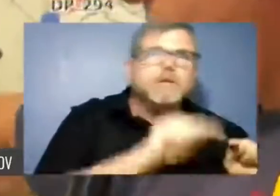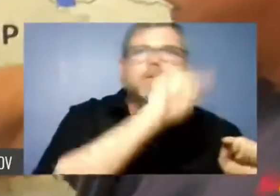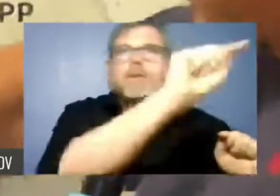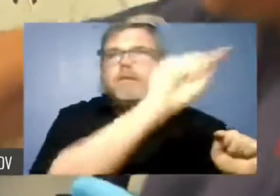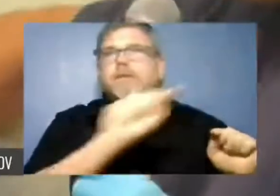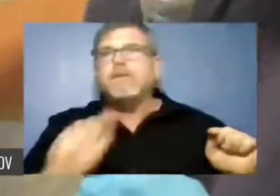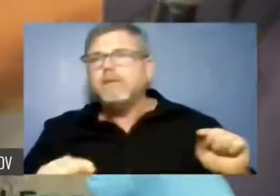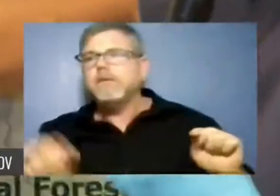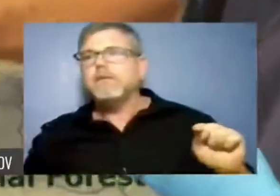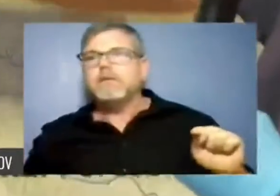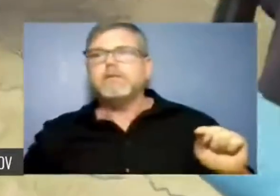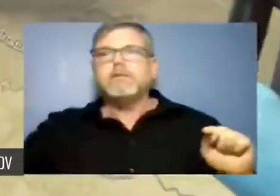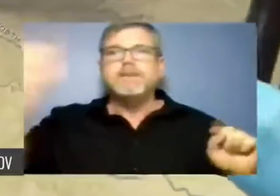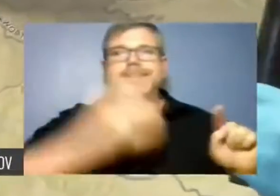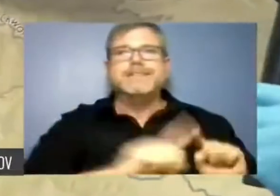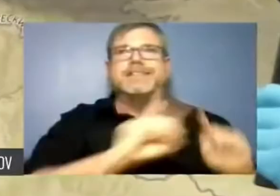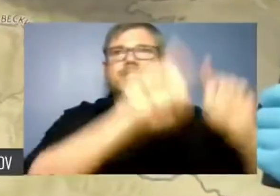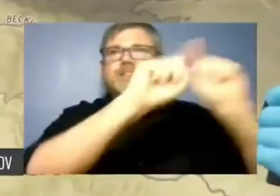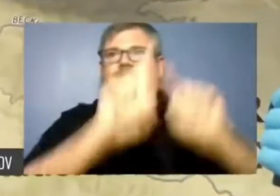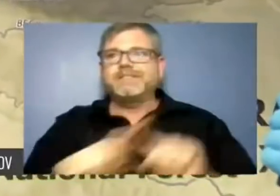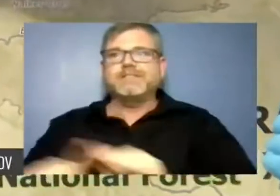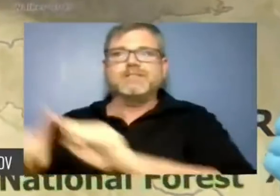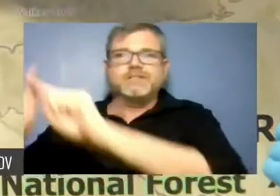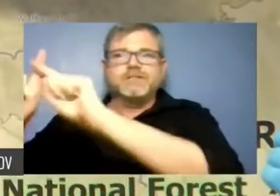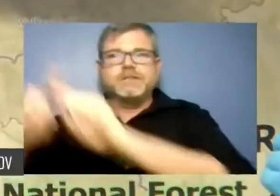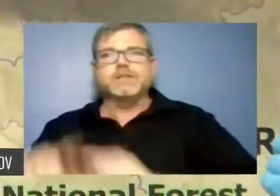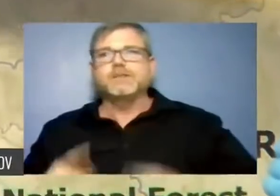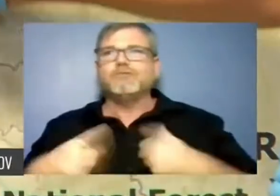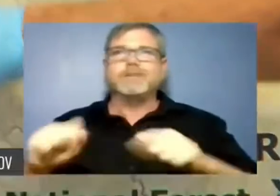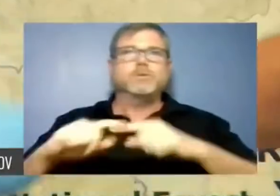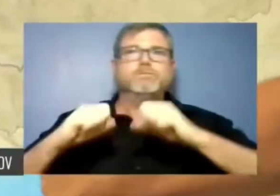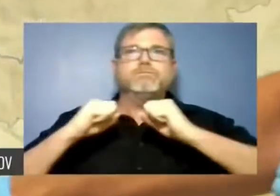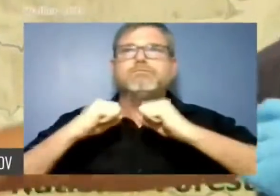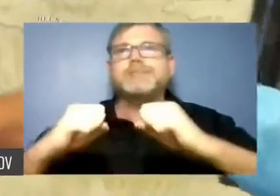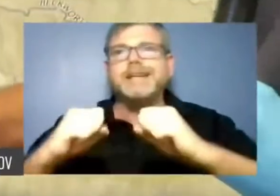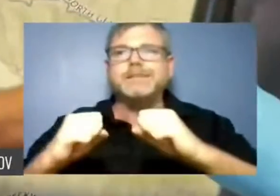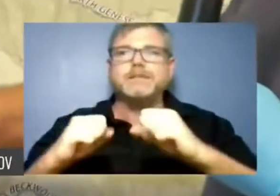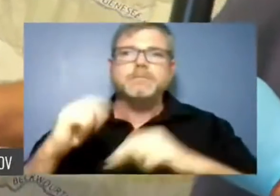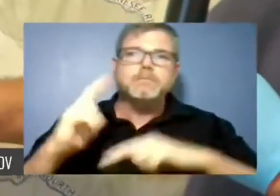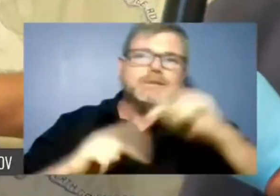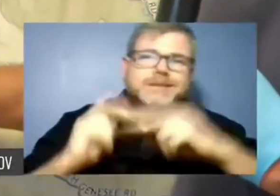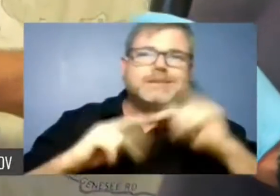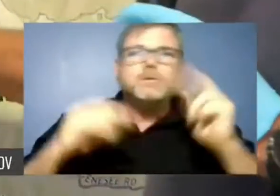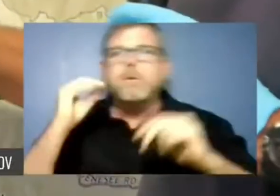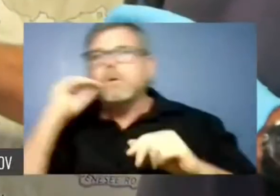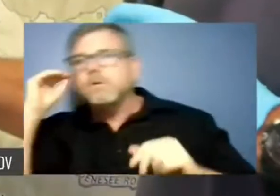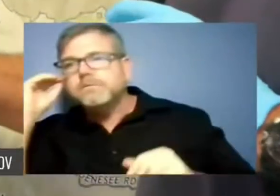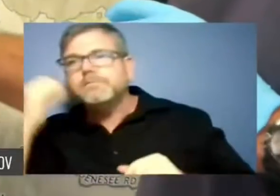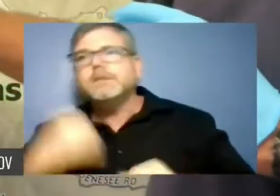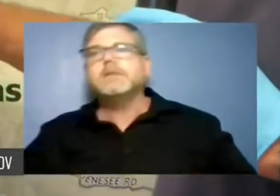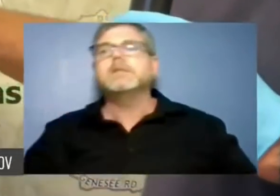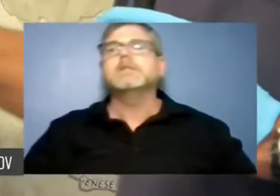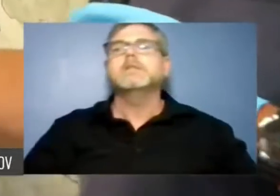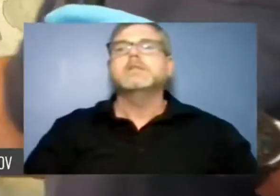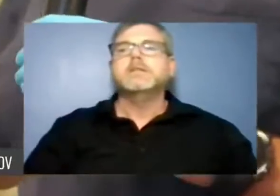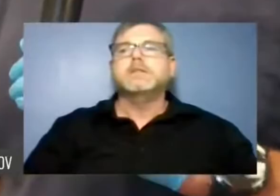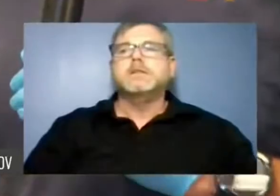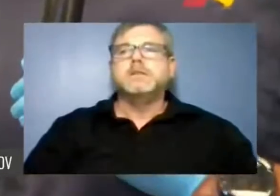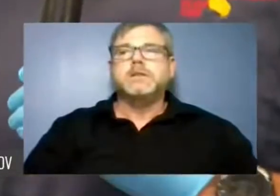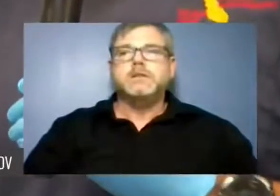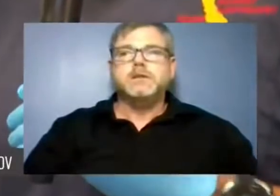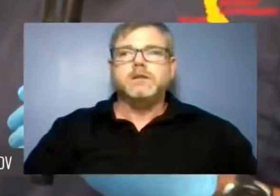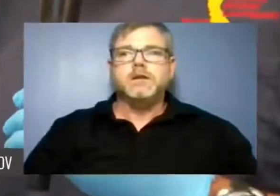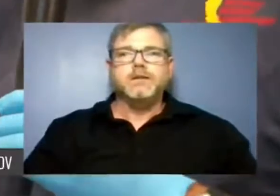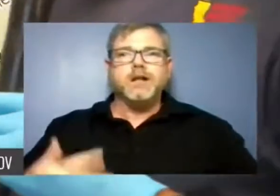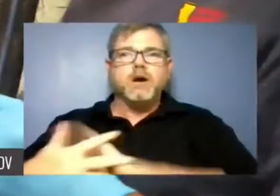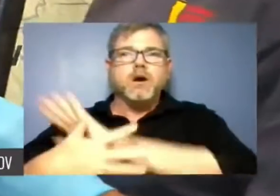structures and houses in Greenville, direct suppression strategies on the fire here, dealing with the spot here, and at the same time holding on to